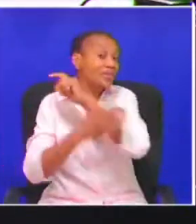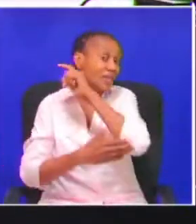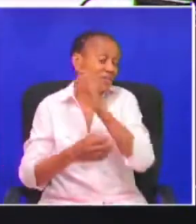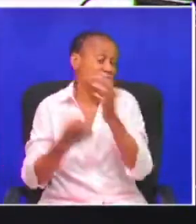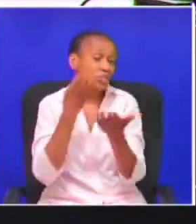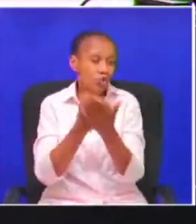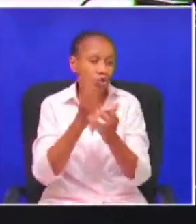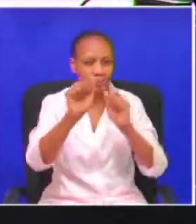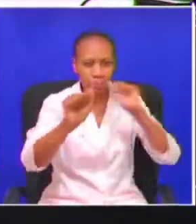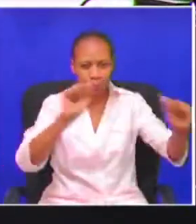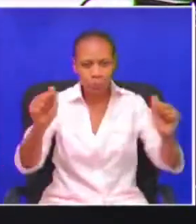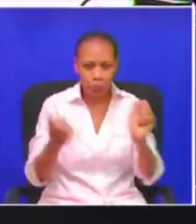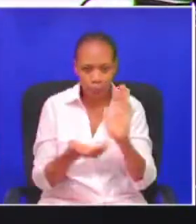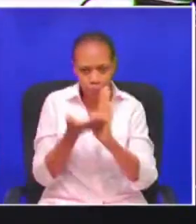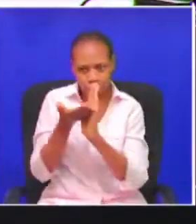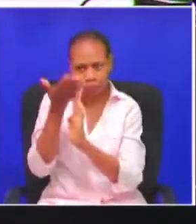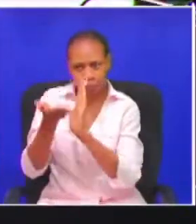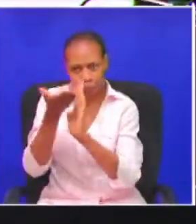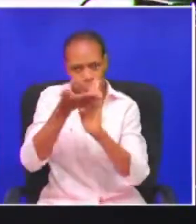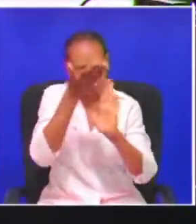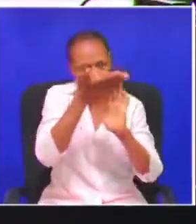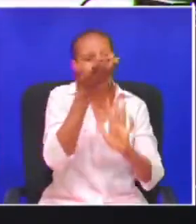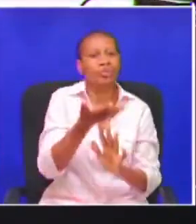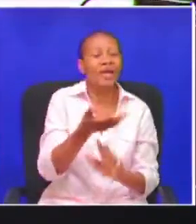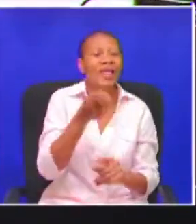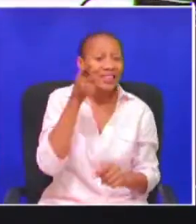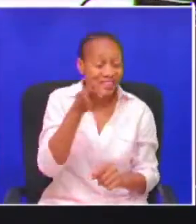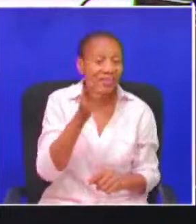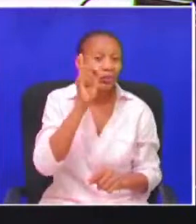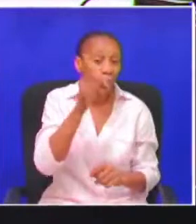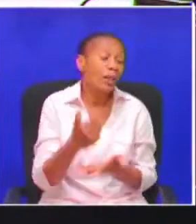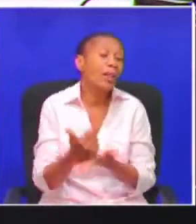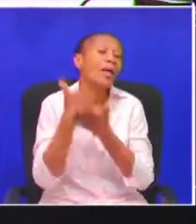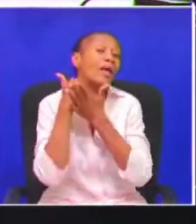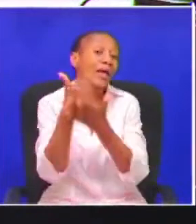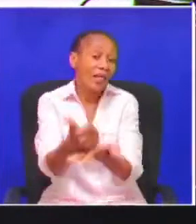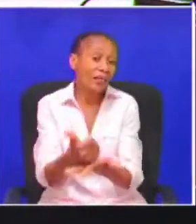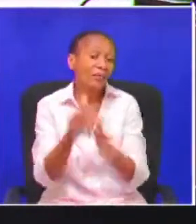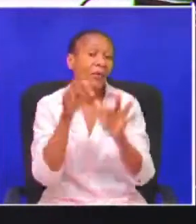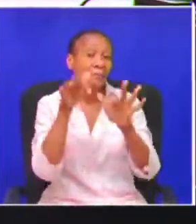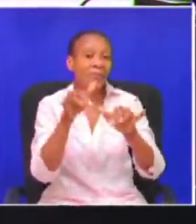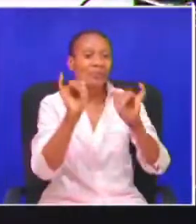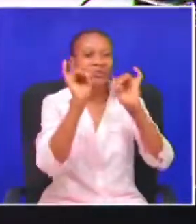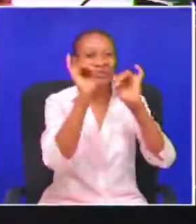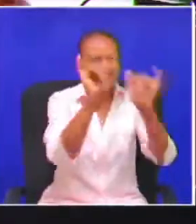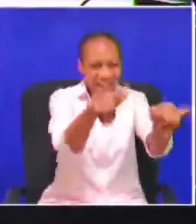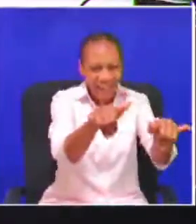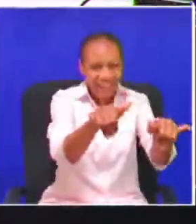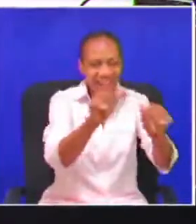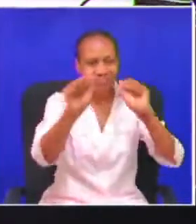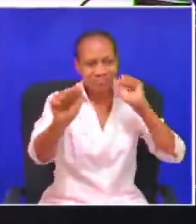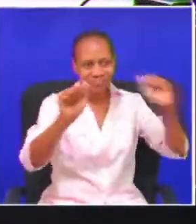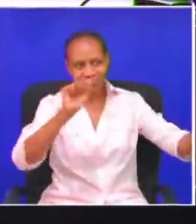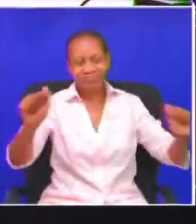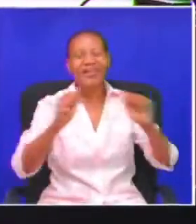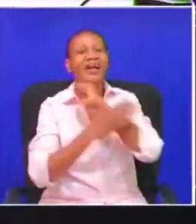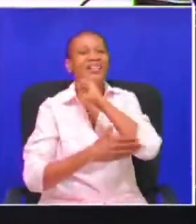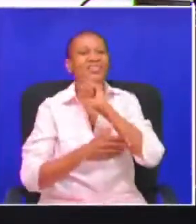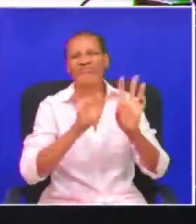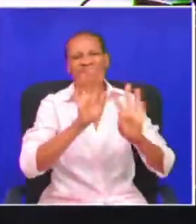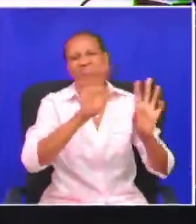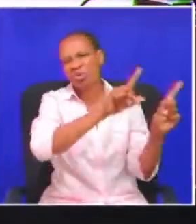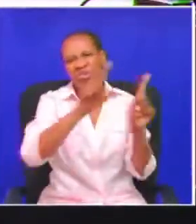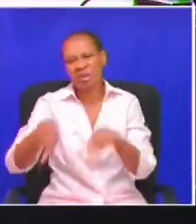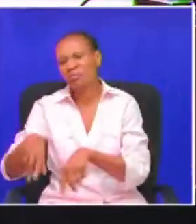region growing. And that will forestall the need for people to want to come to our country. So